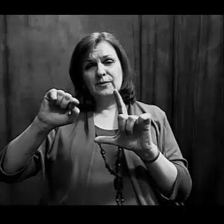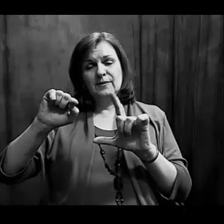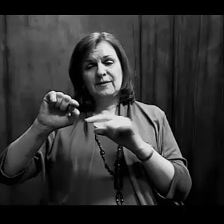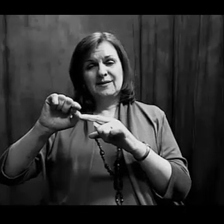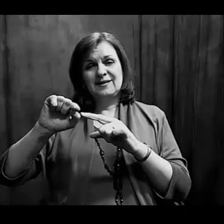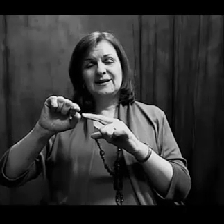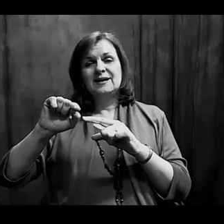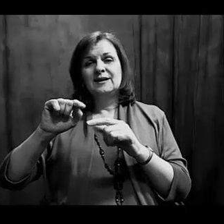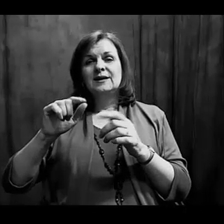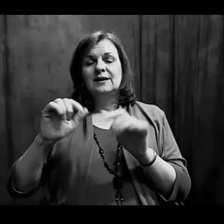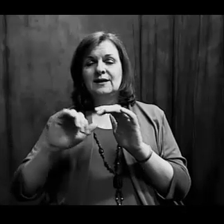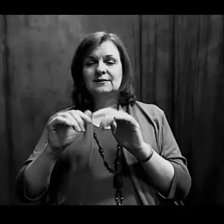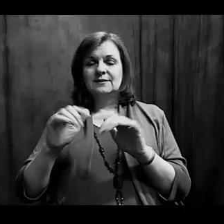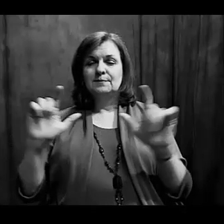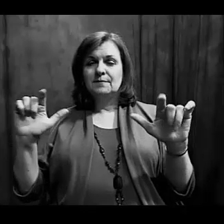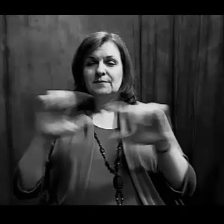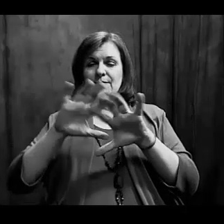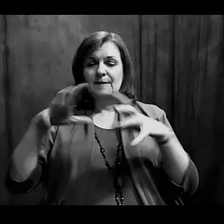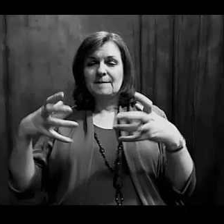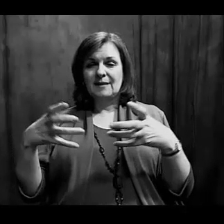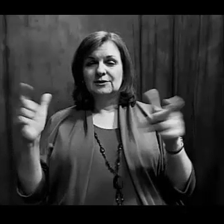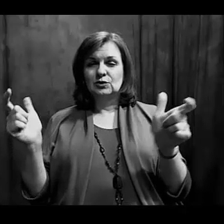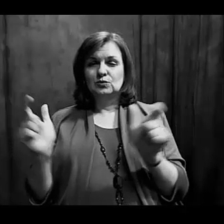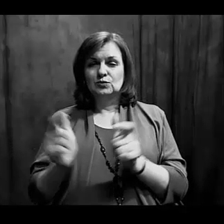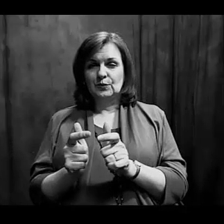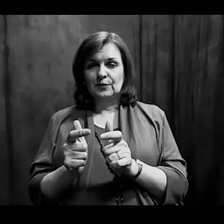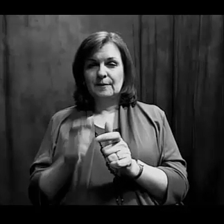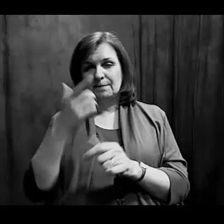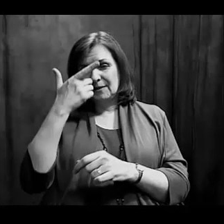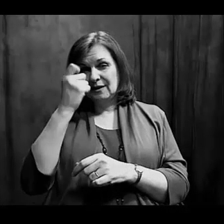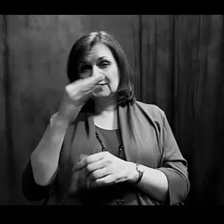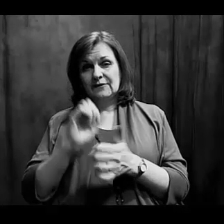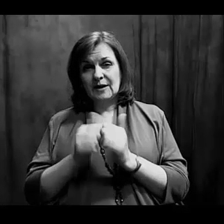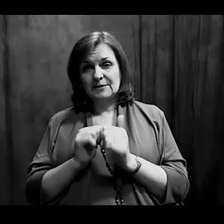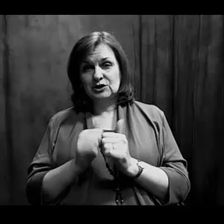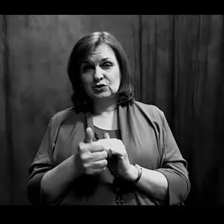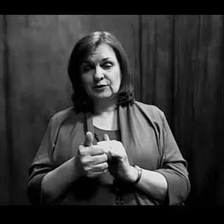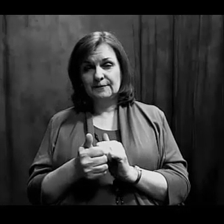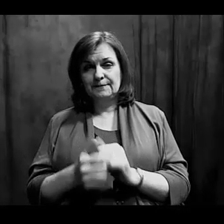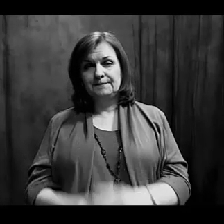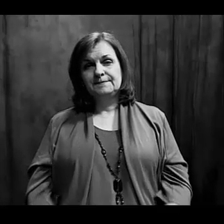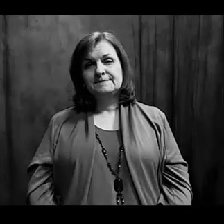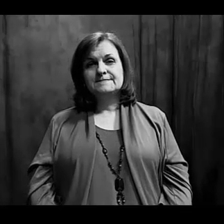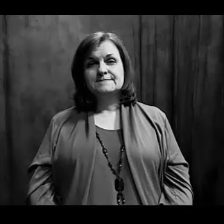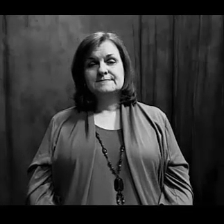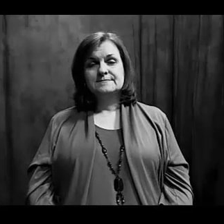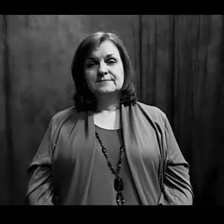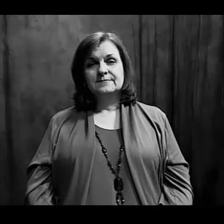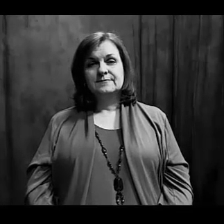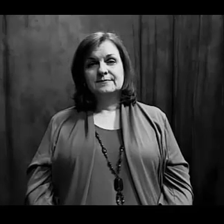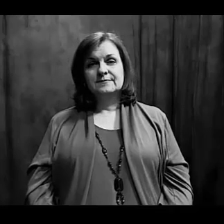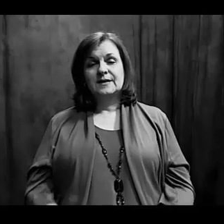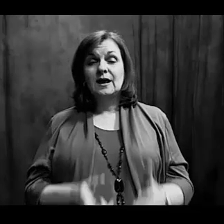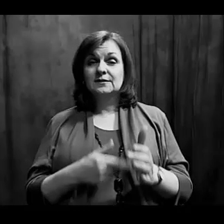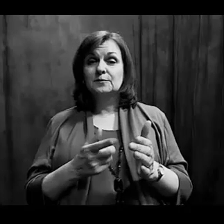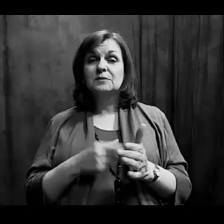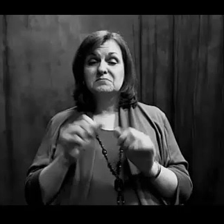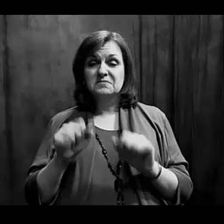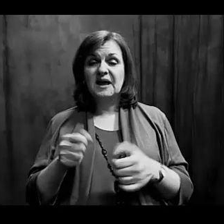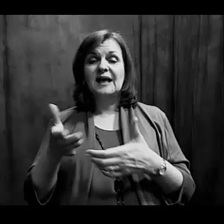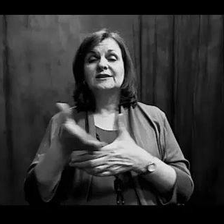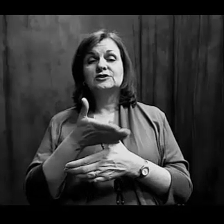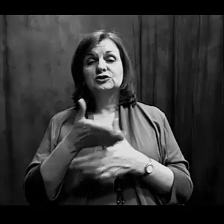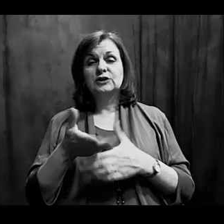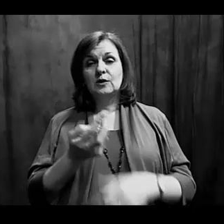blue Paramecium is also affected significantly by this competition. So you can actually